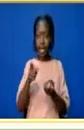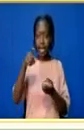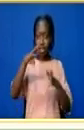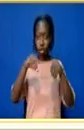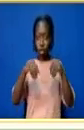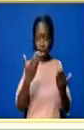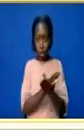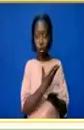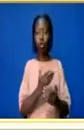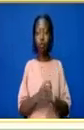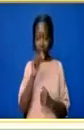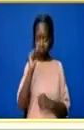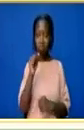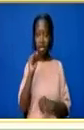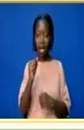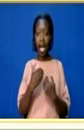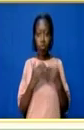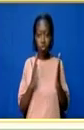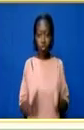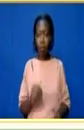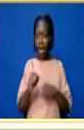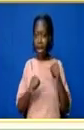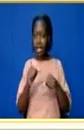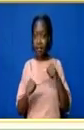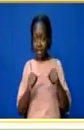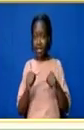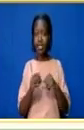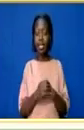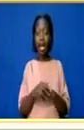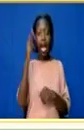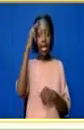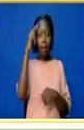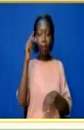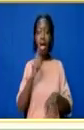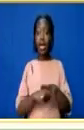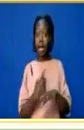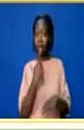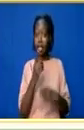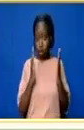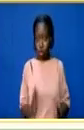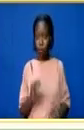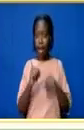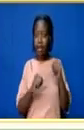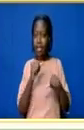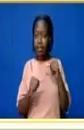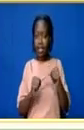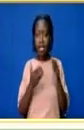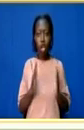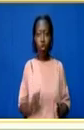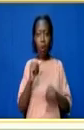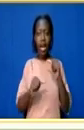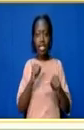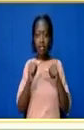erosion. There are human activities. Yes. Remember, when you talk about human activities, human activities, these